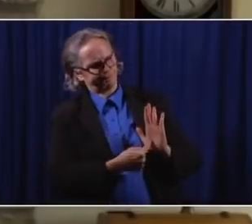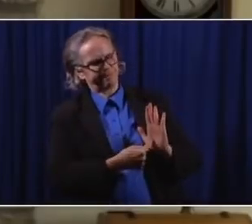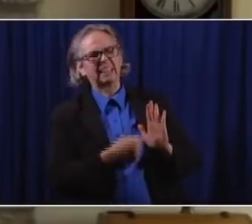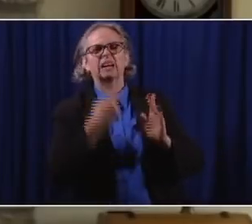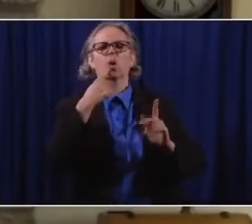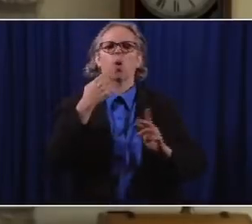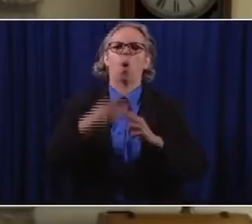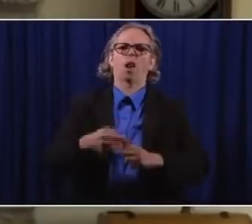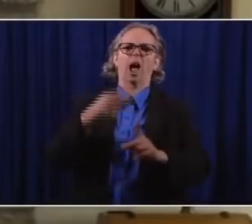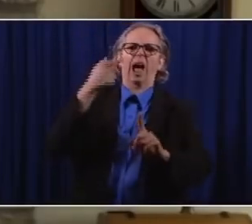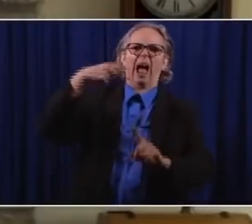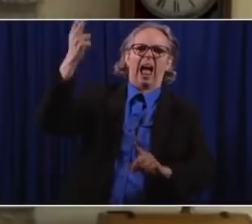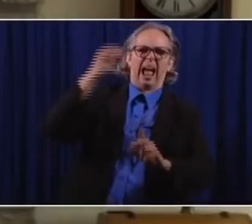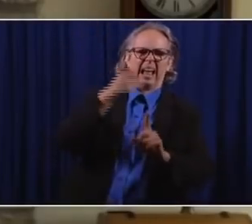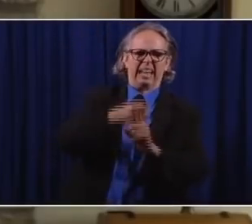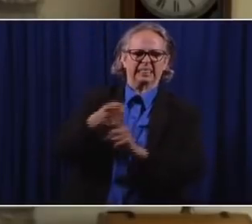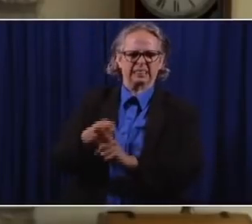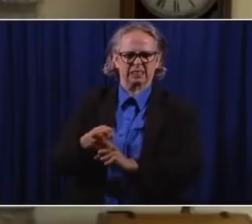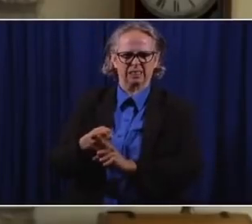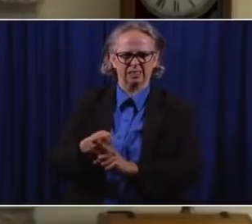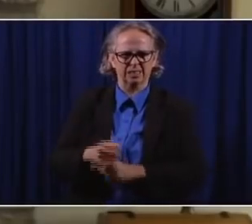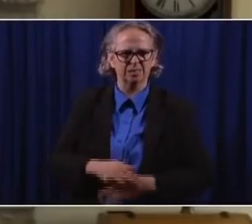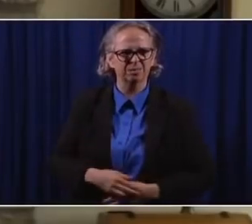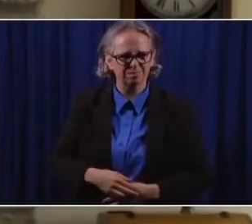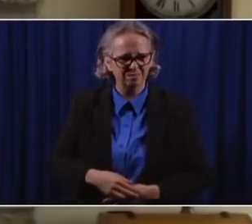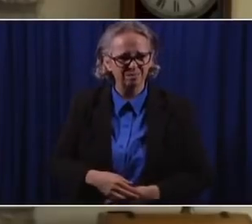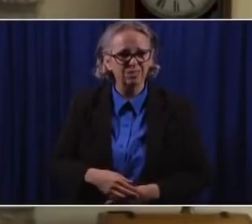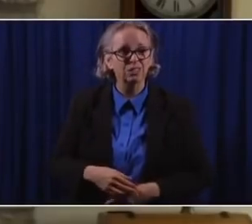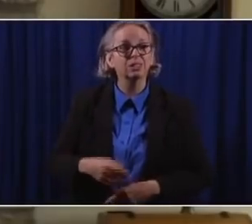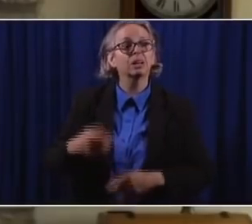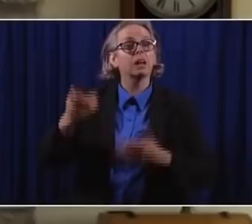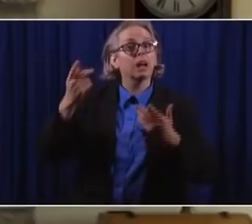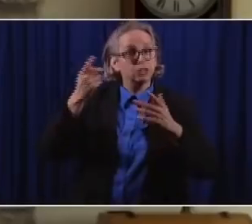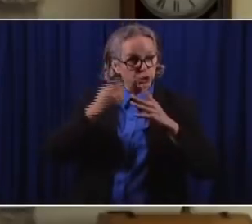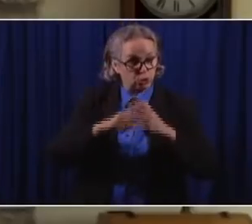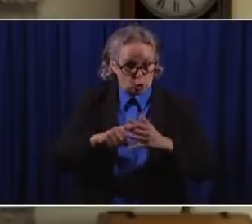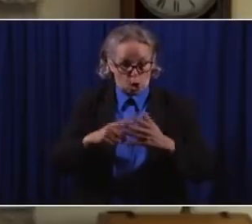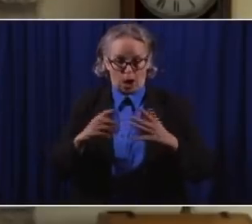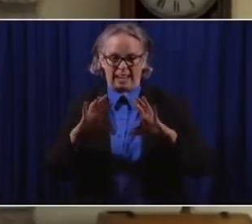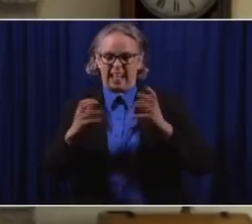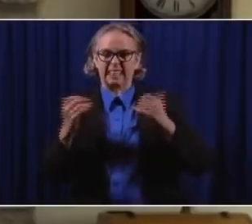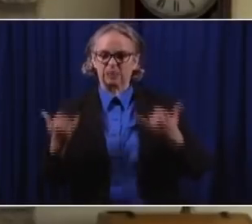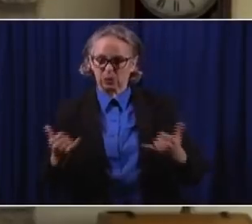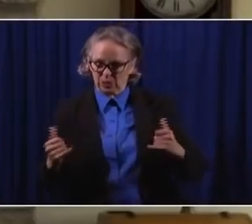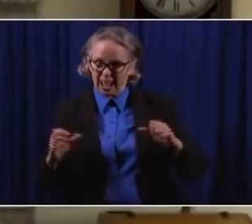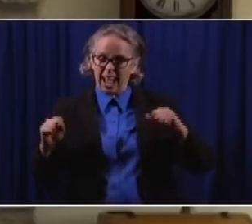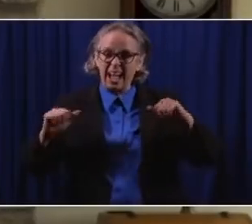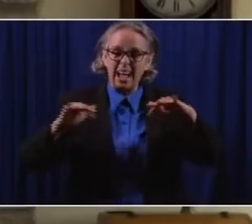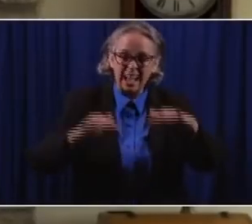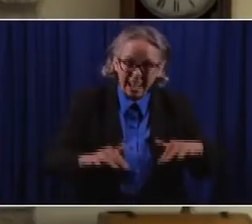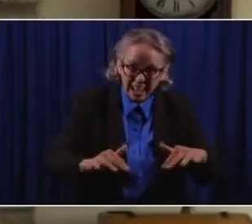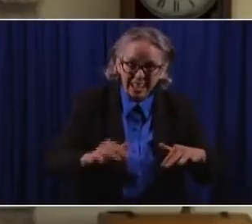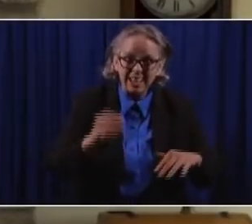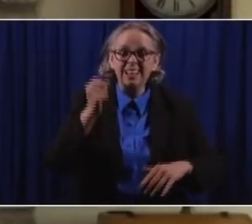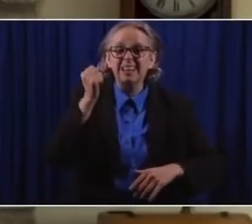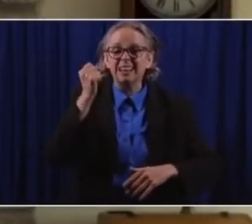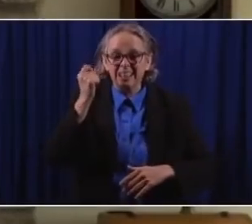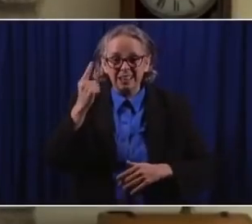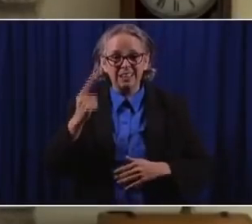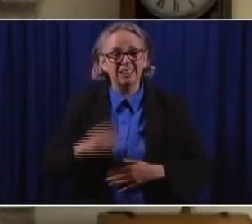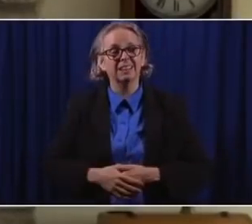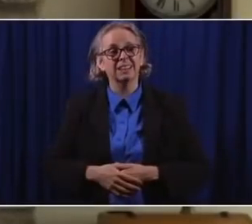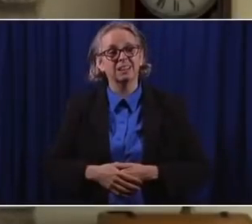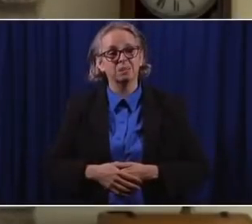today. To keep the virus from spreading and to know what's going on, the university is doing